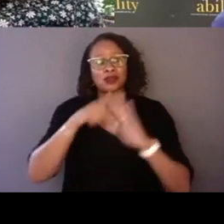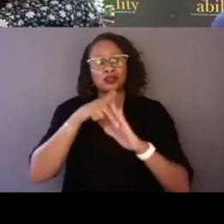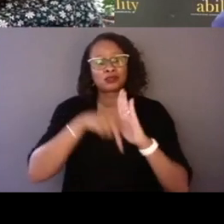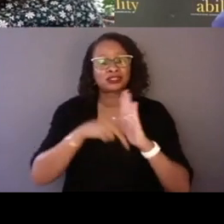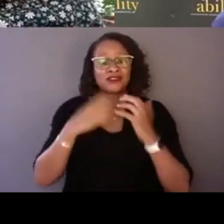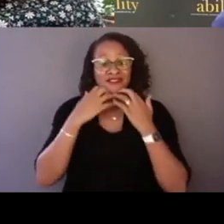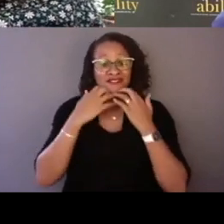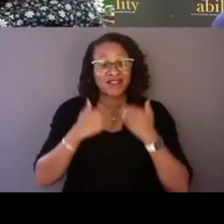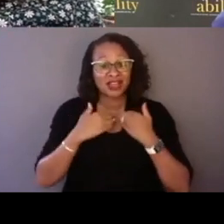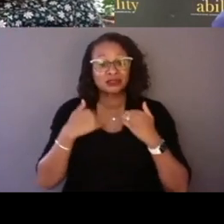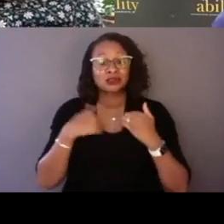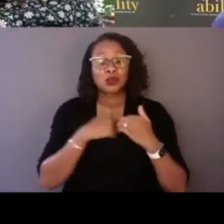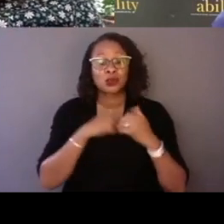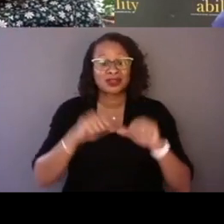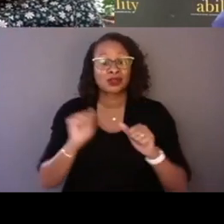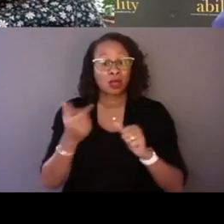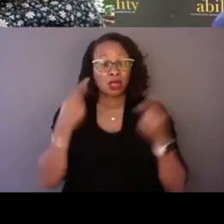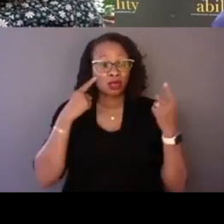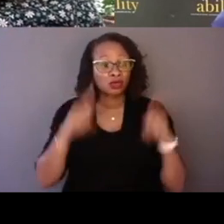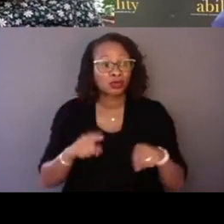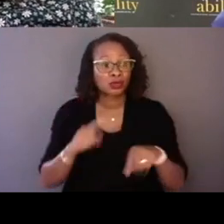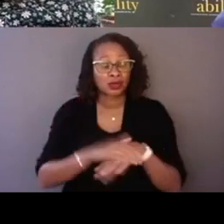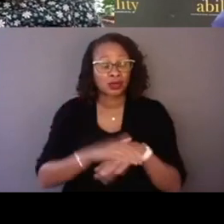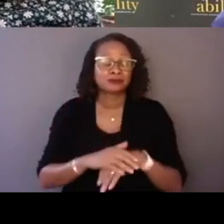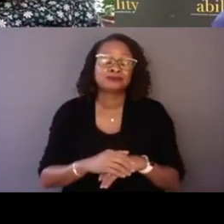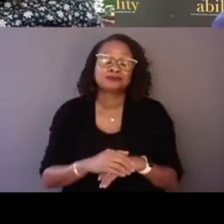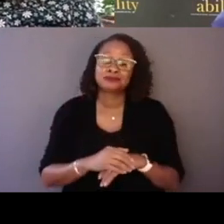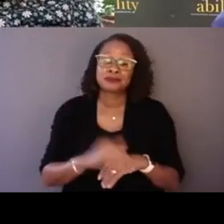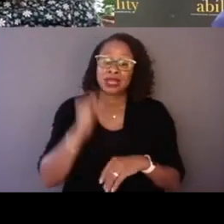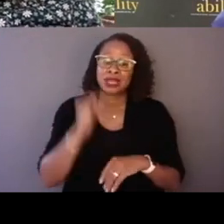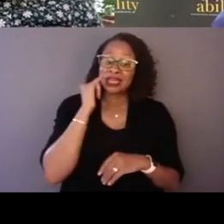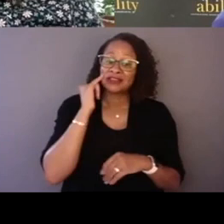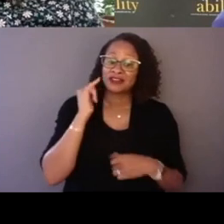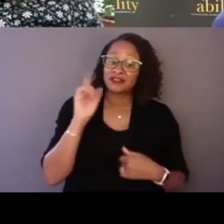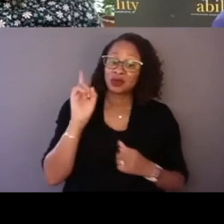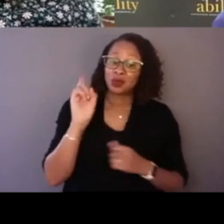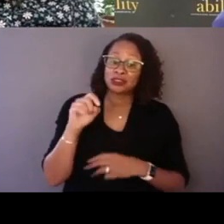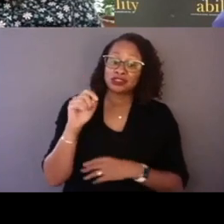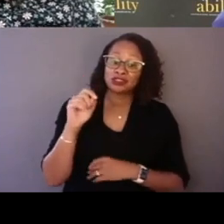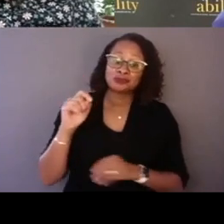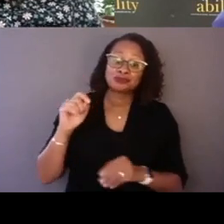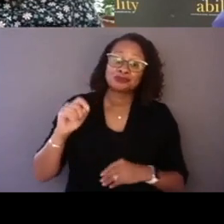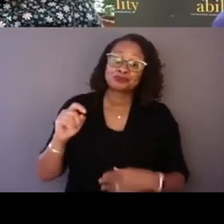values that we can all agree on. So if there's a question of,